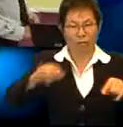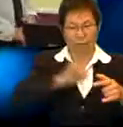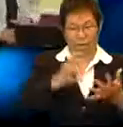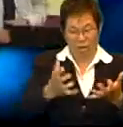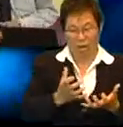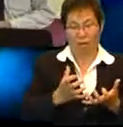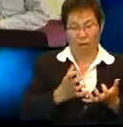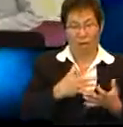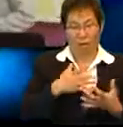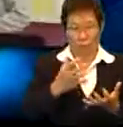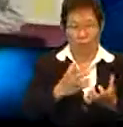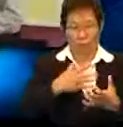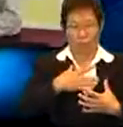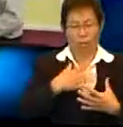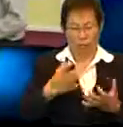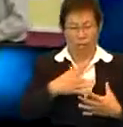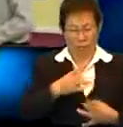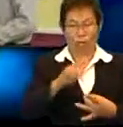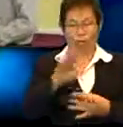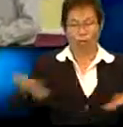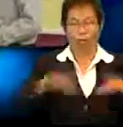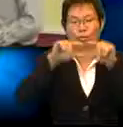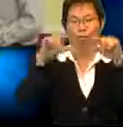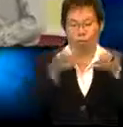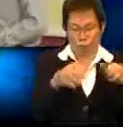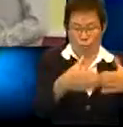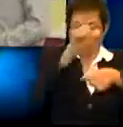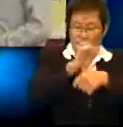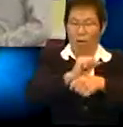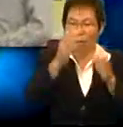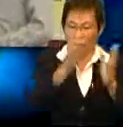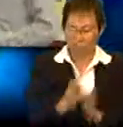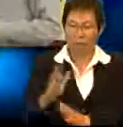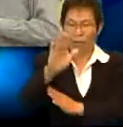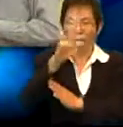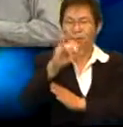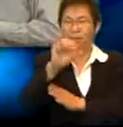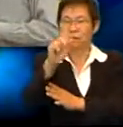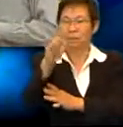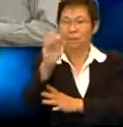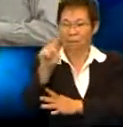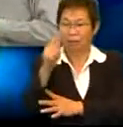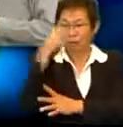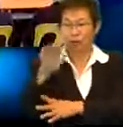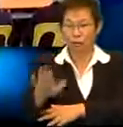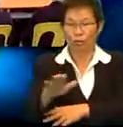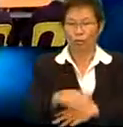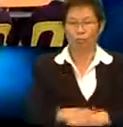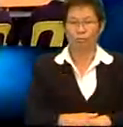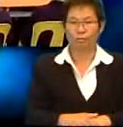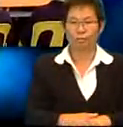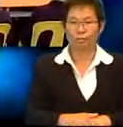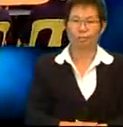Now I would like you to do some group work. I prepared some disket for you.